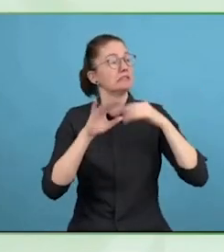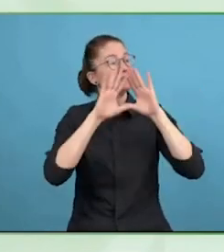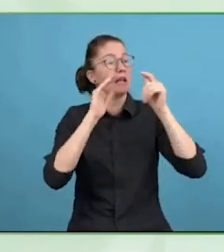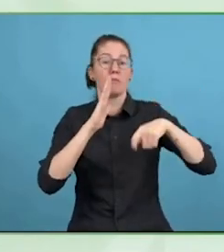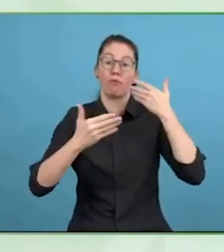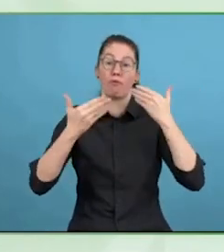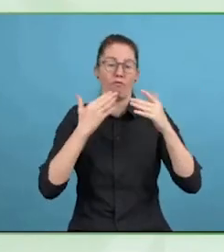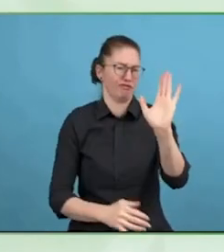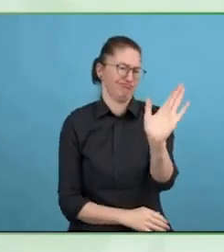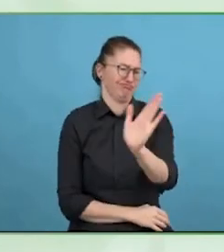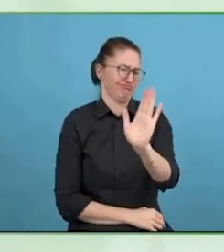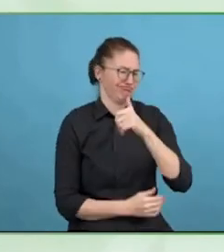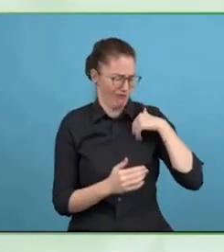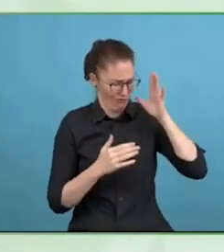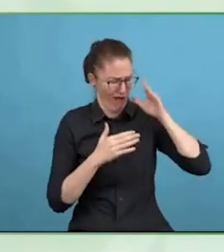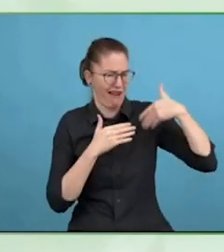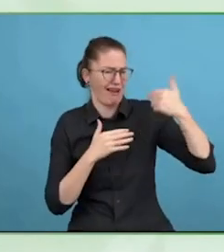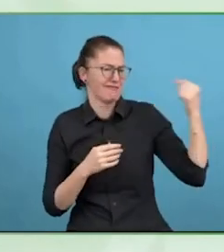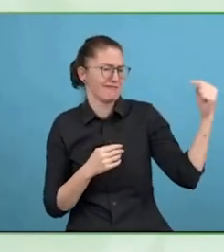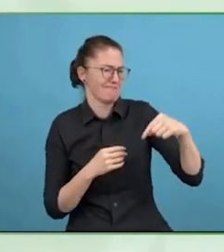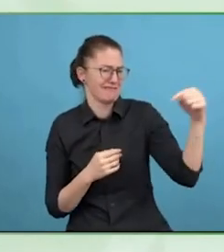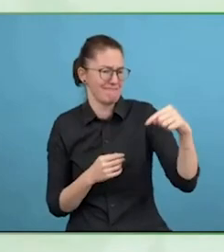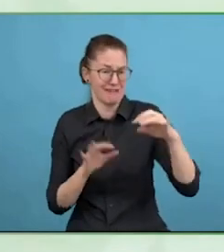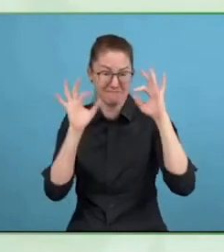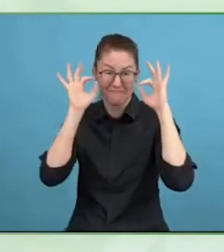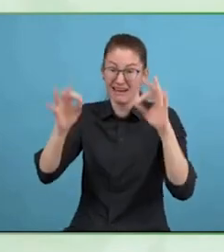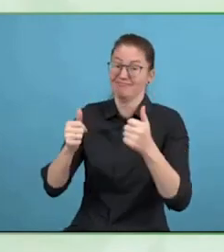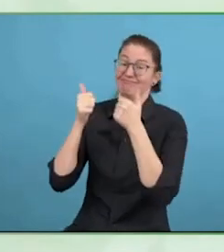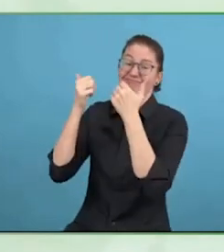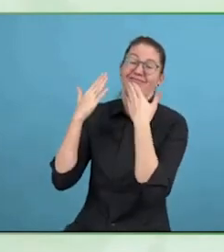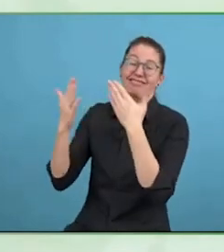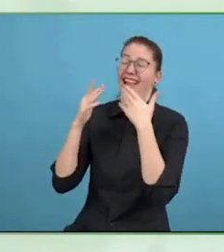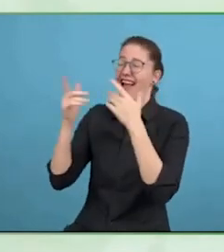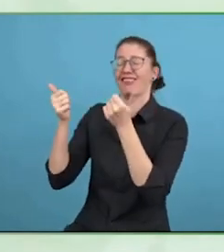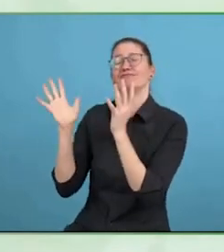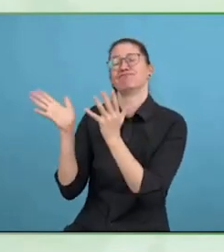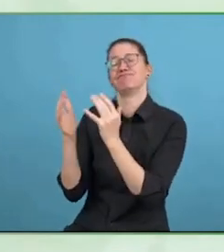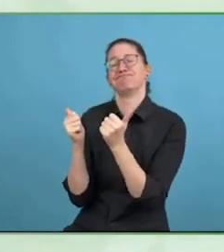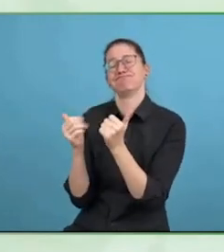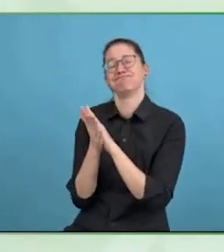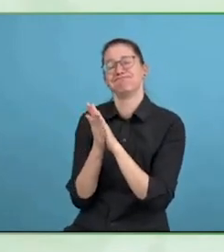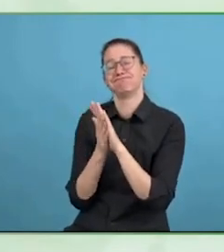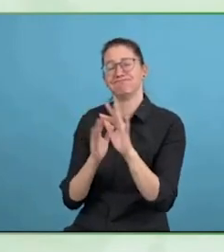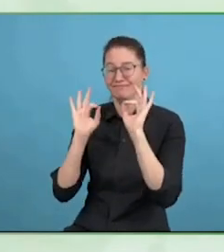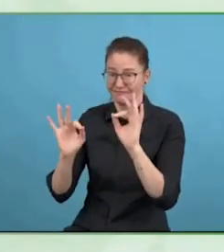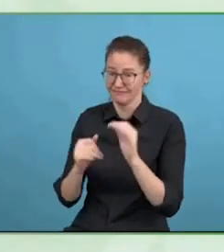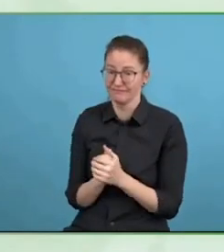innovation. Dear Zero Project friends, see you later. Bye.